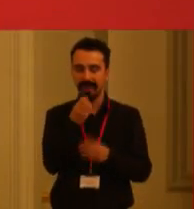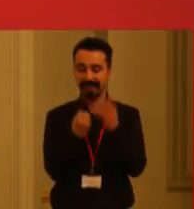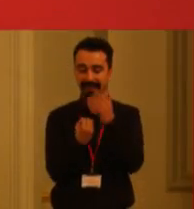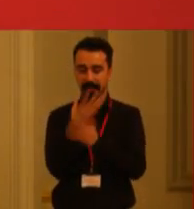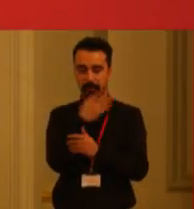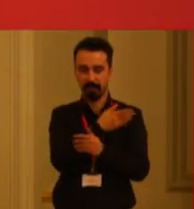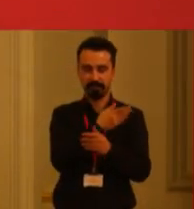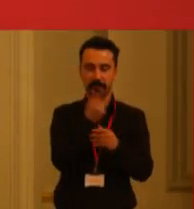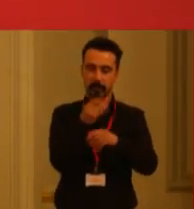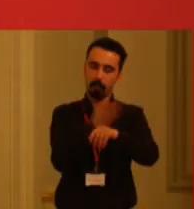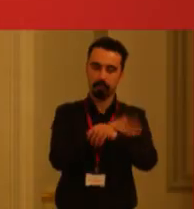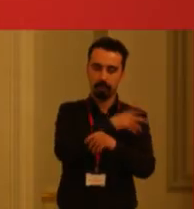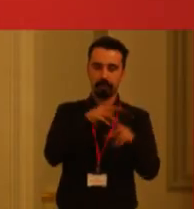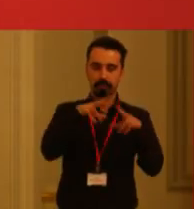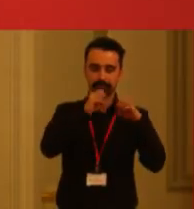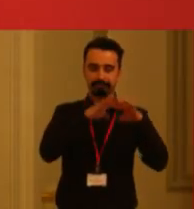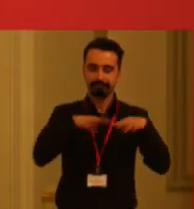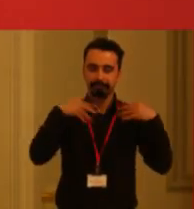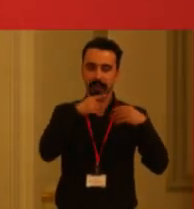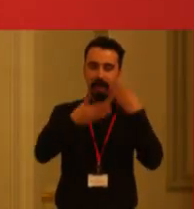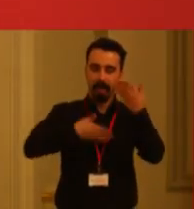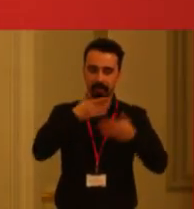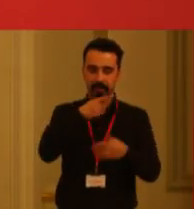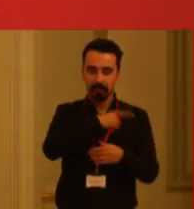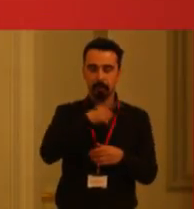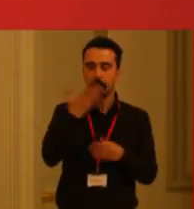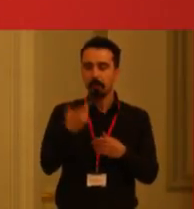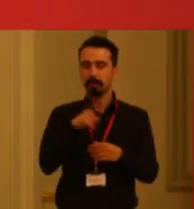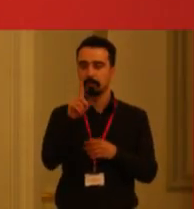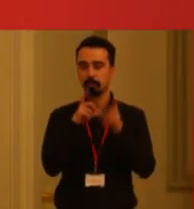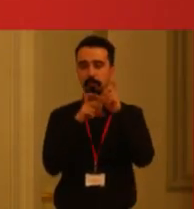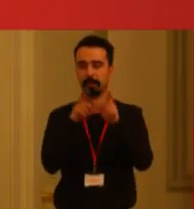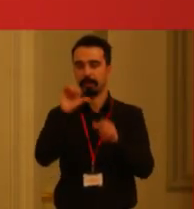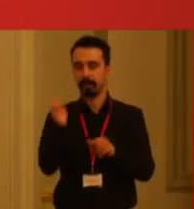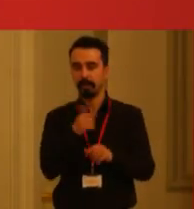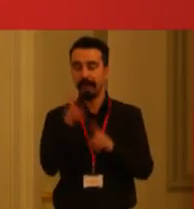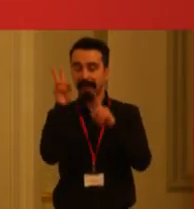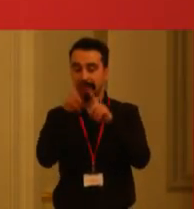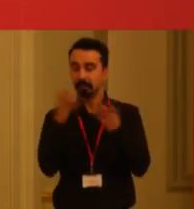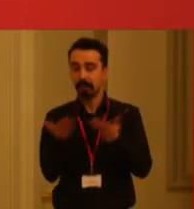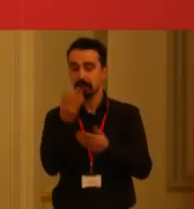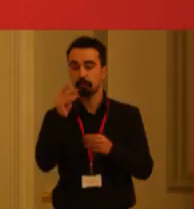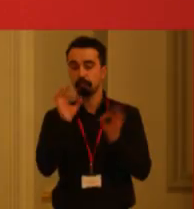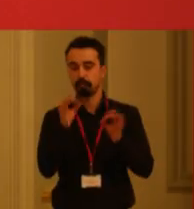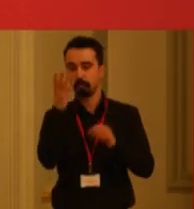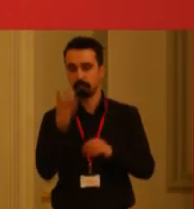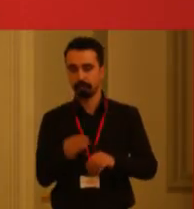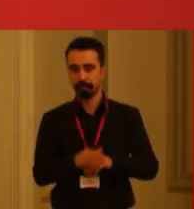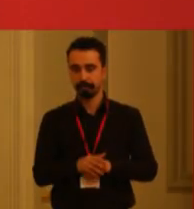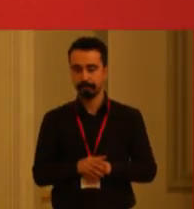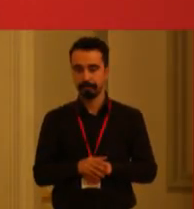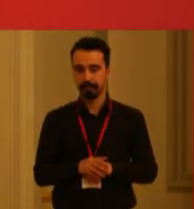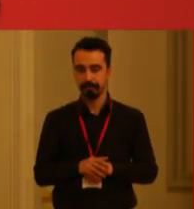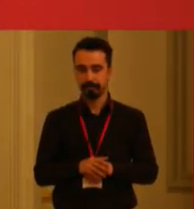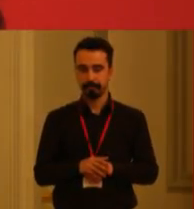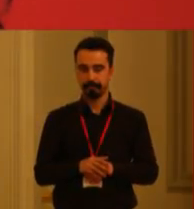certain sectors of the society. We discussed that in the previous panel discussion as well. So the next question is, how are we